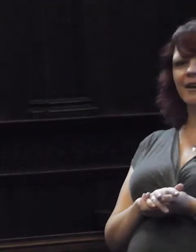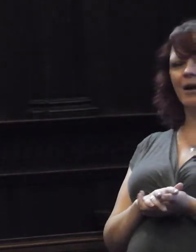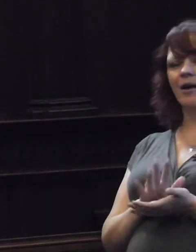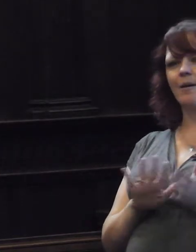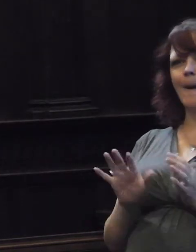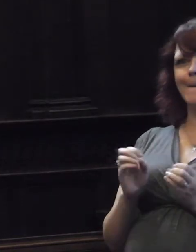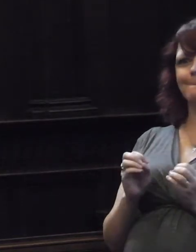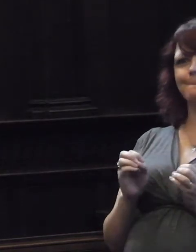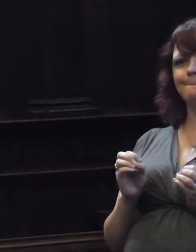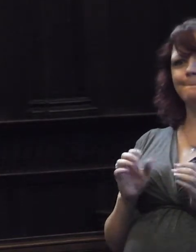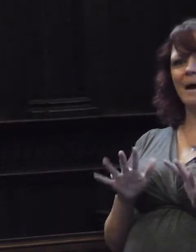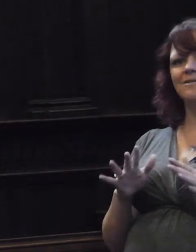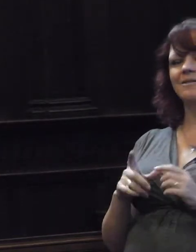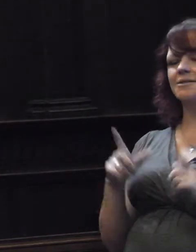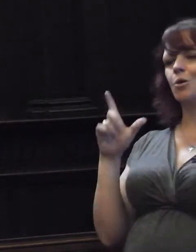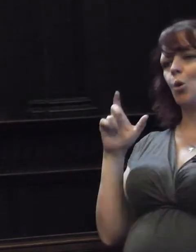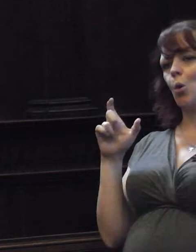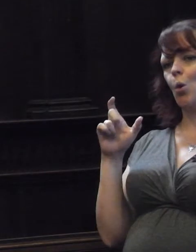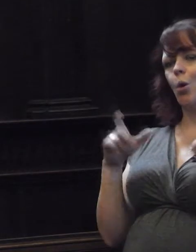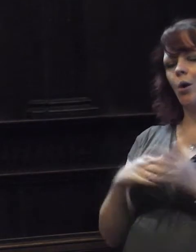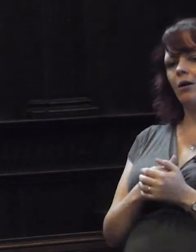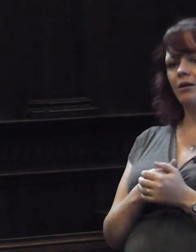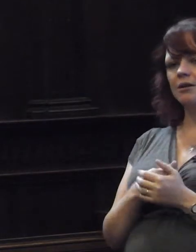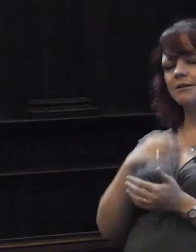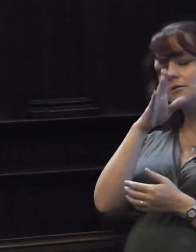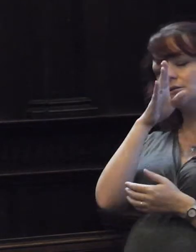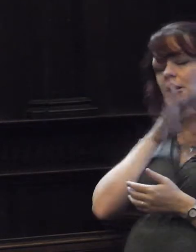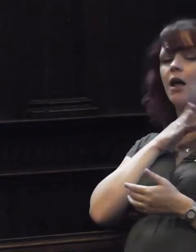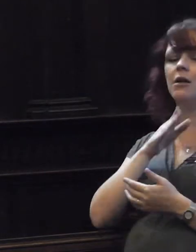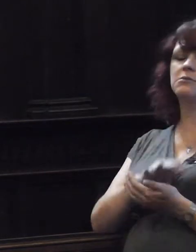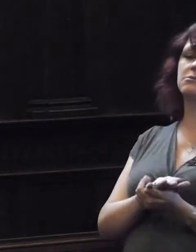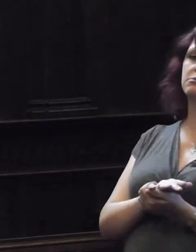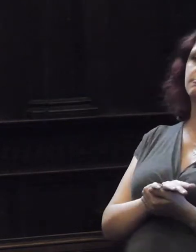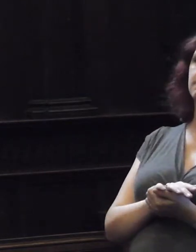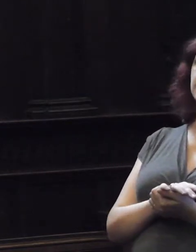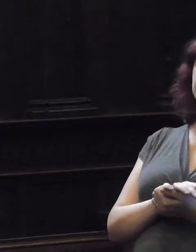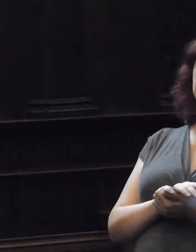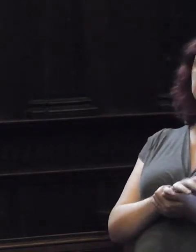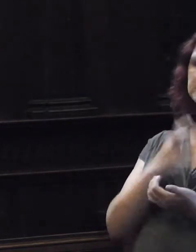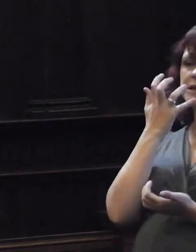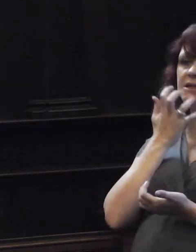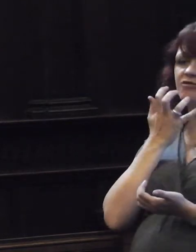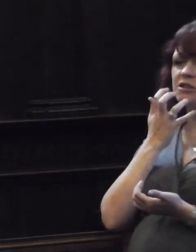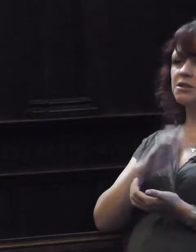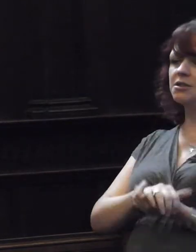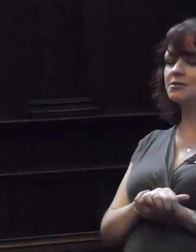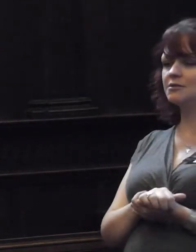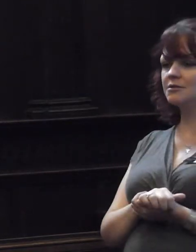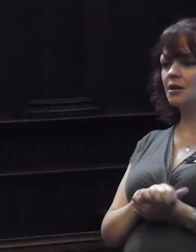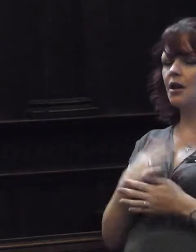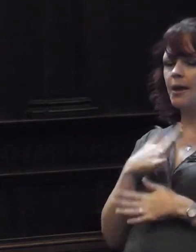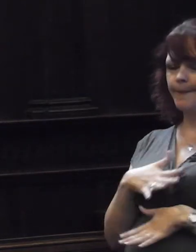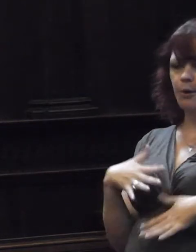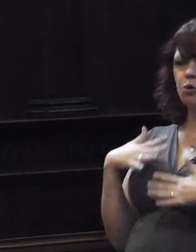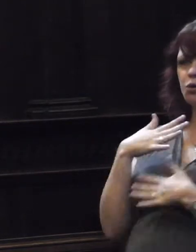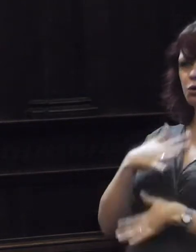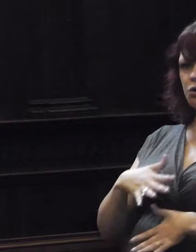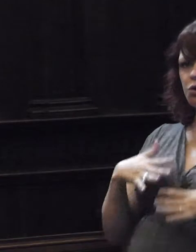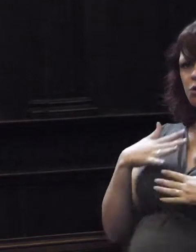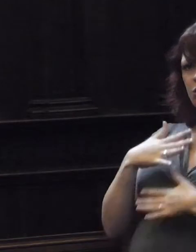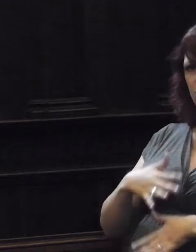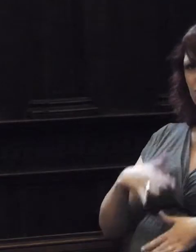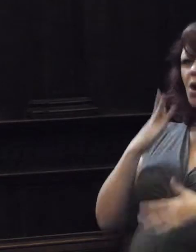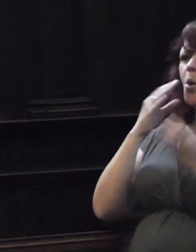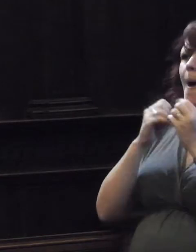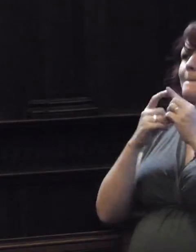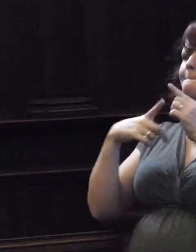buzz. Cool. Sad. Scary. Emotional, especially when